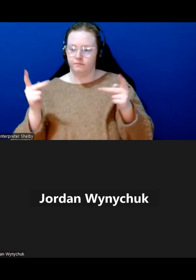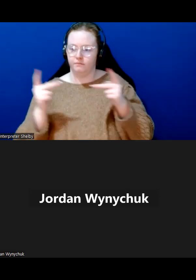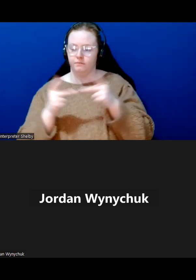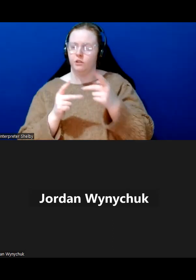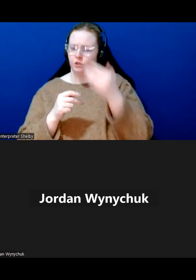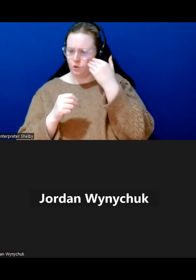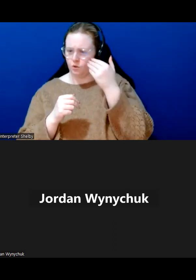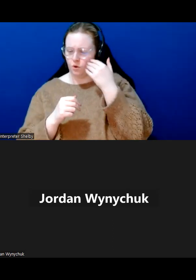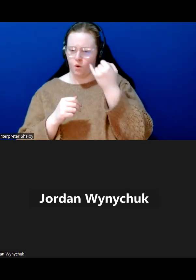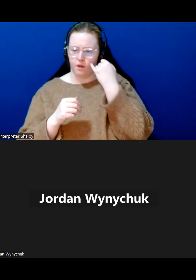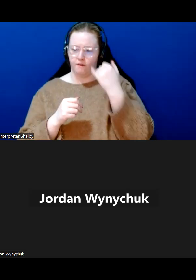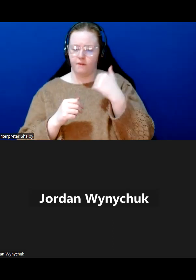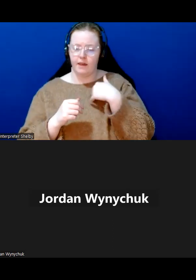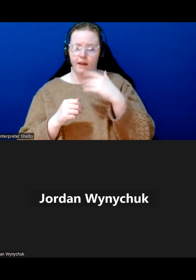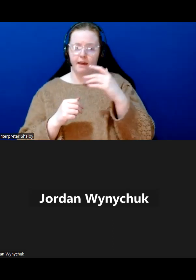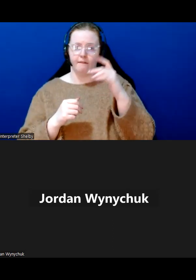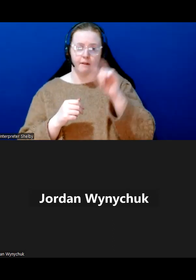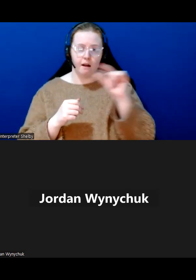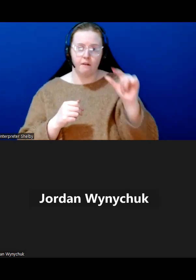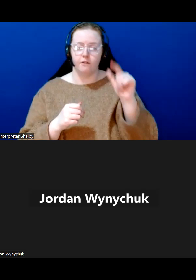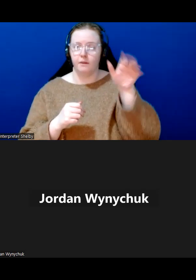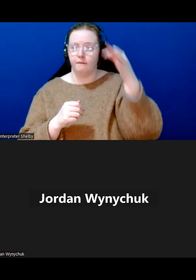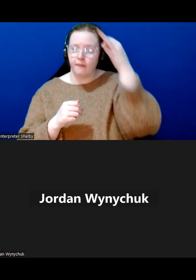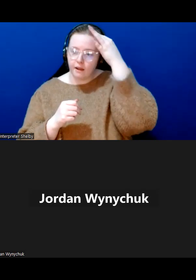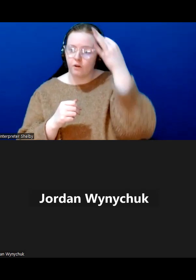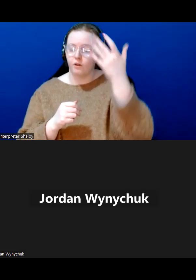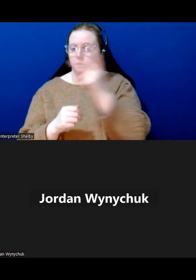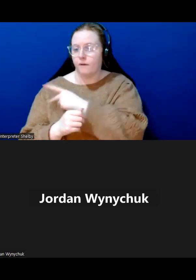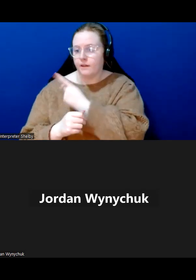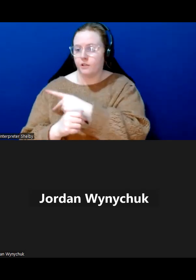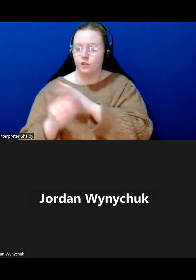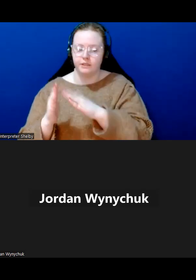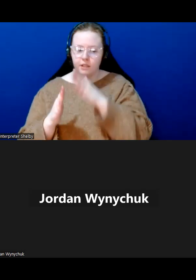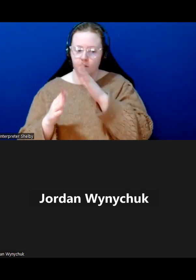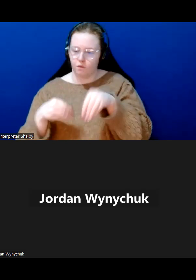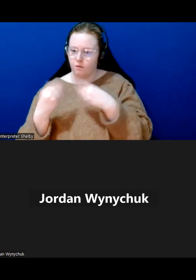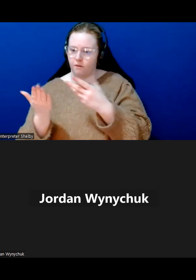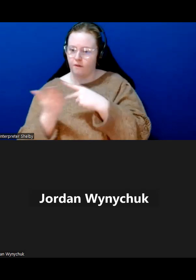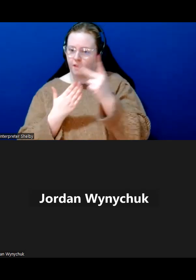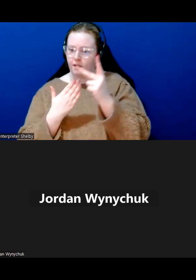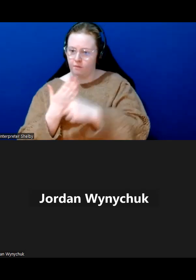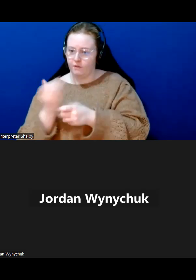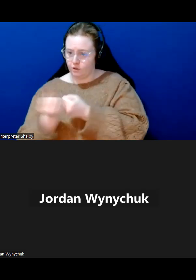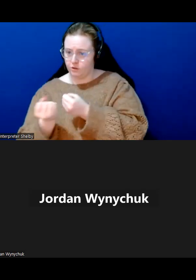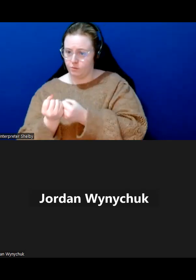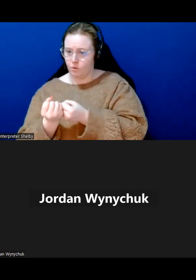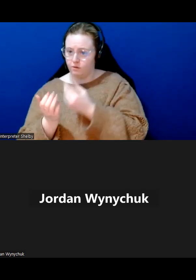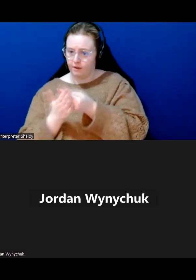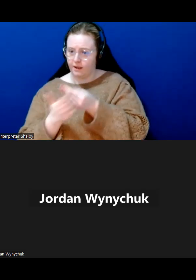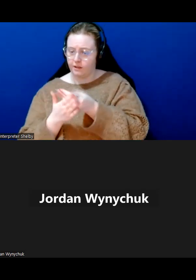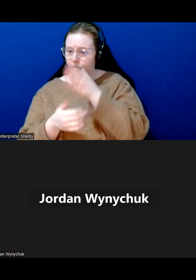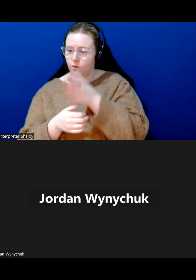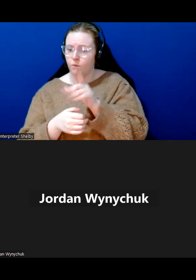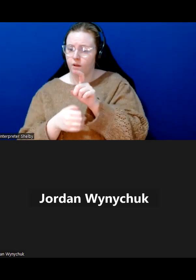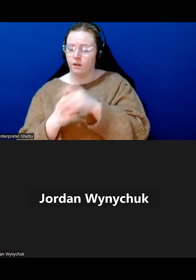or municipality or town provided financial support? So I did actually look into some information on this, and there is funding